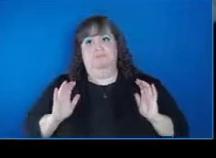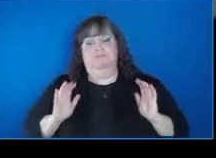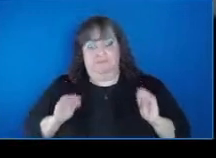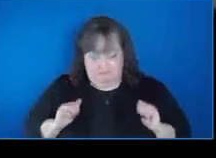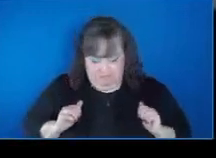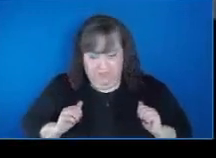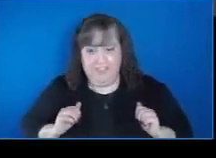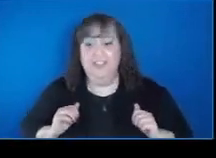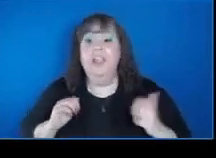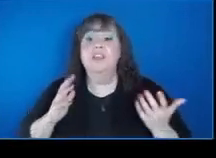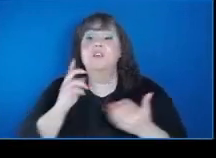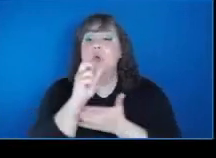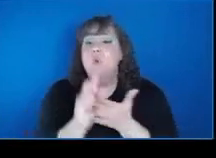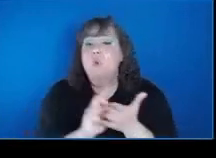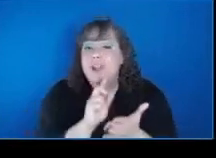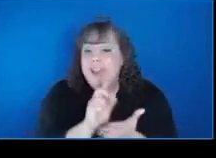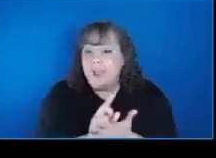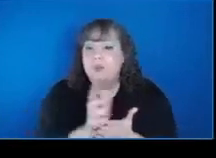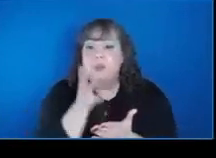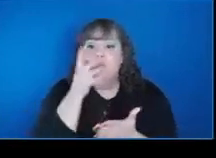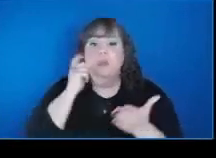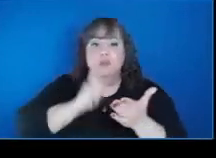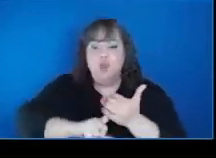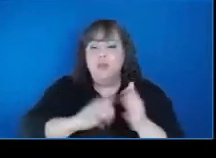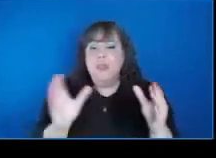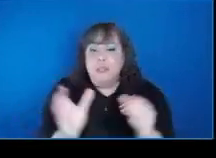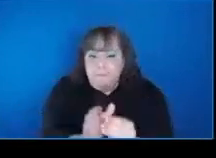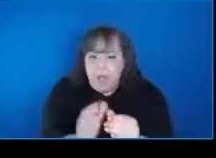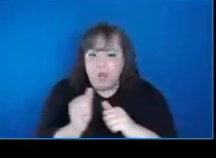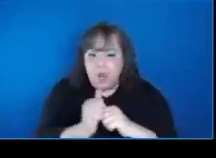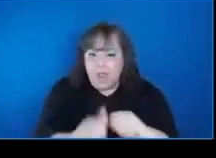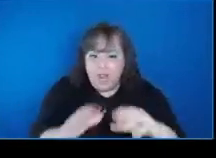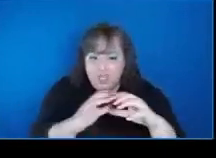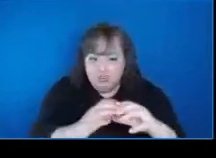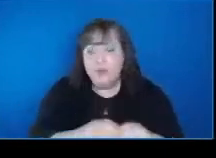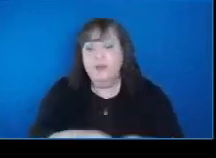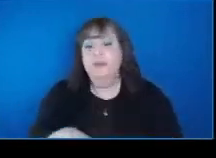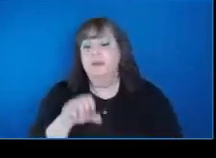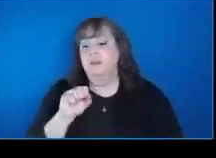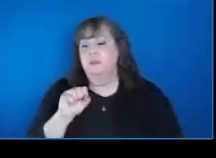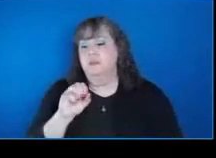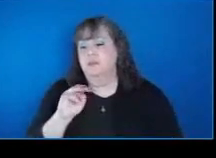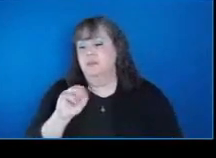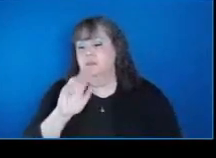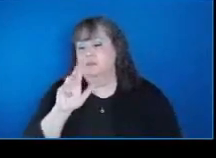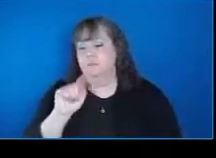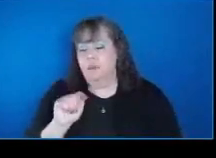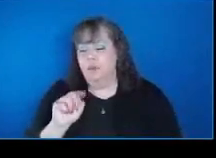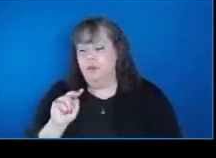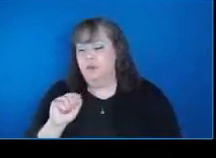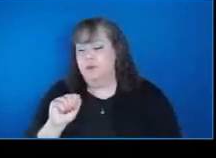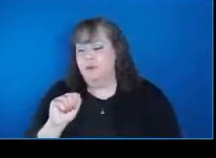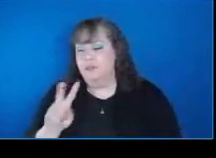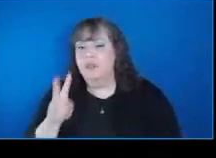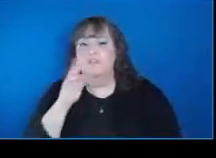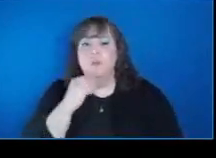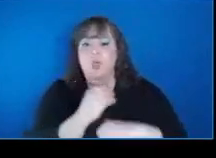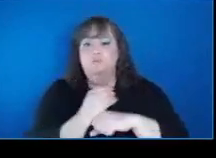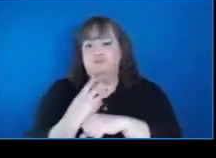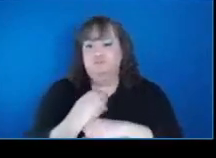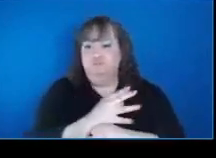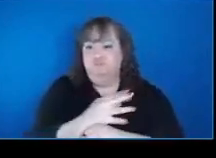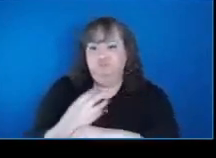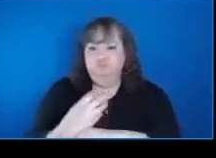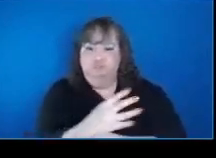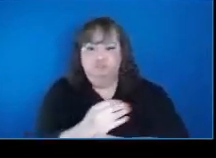the smaller asteroid, and SmartNav will start firing off thrusters, getting it closer and closer to its target